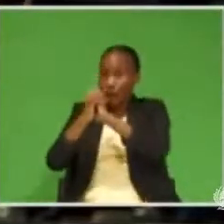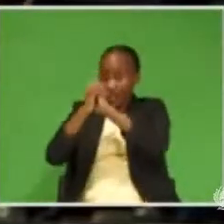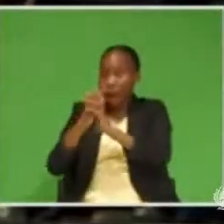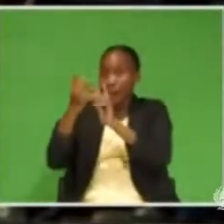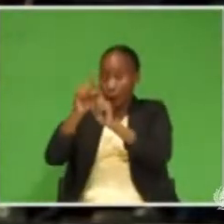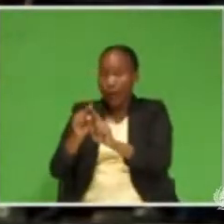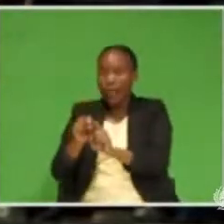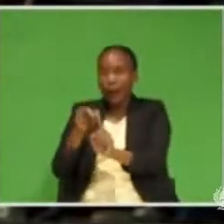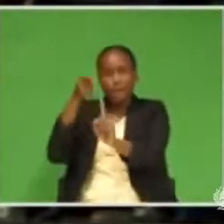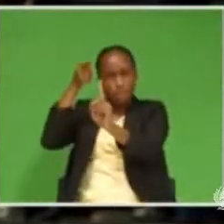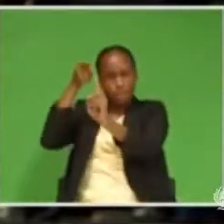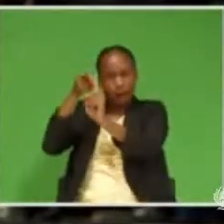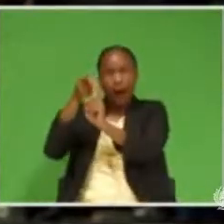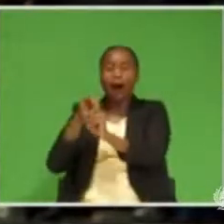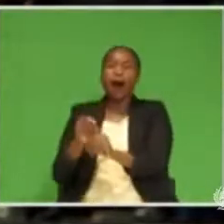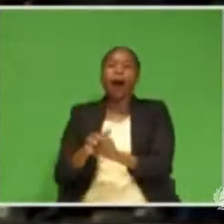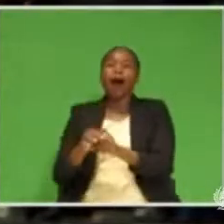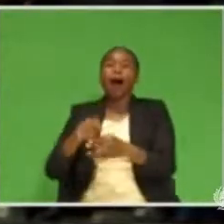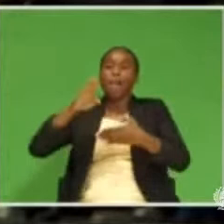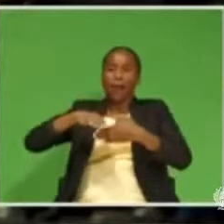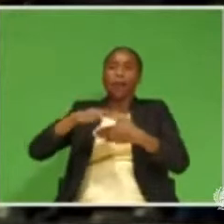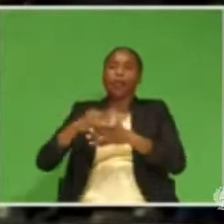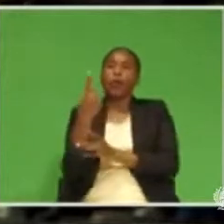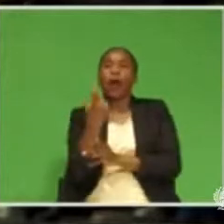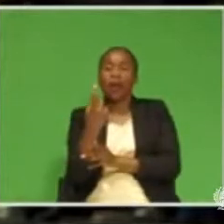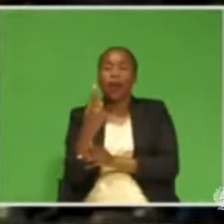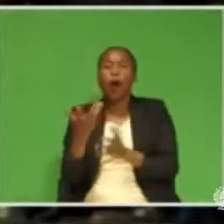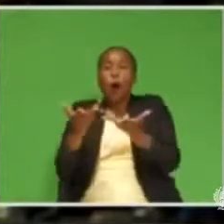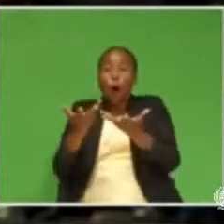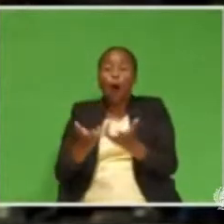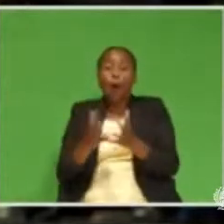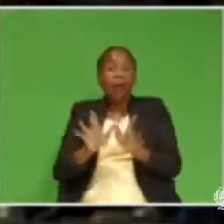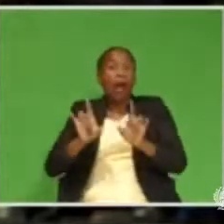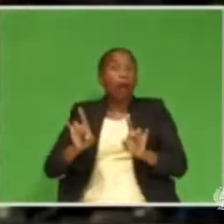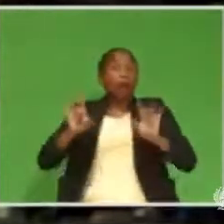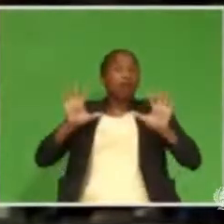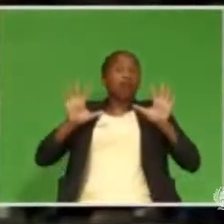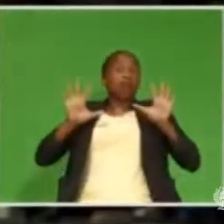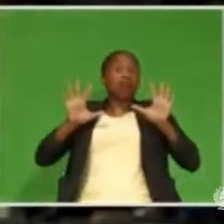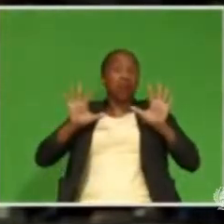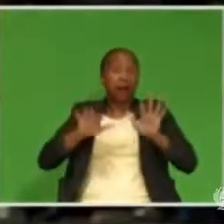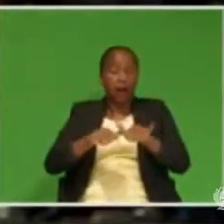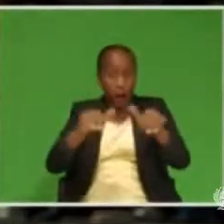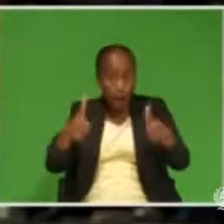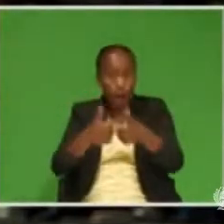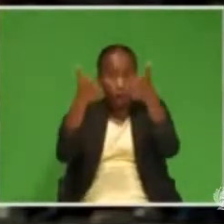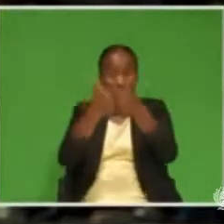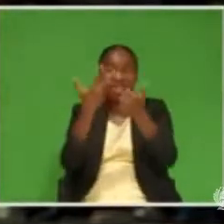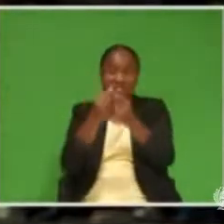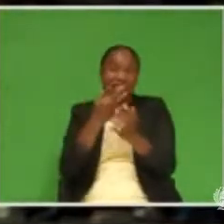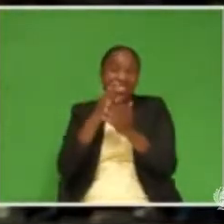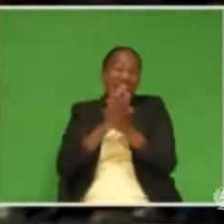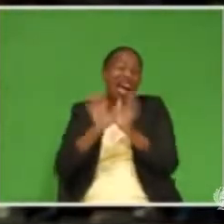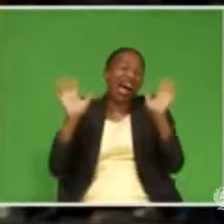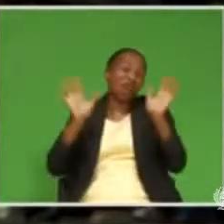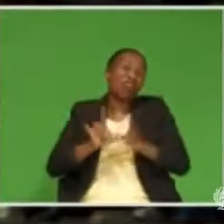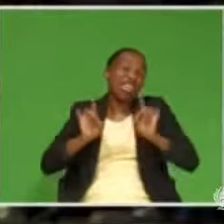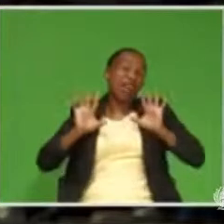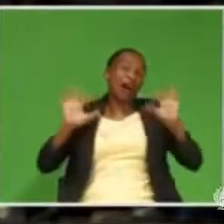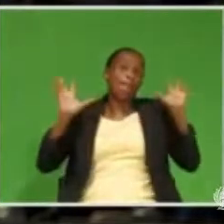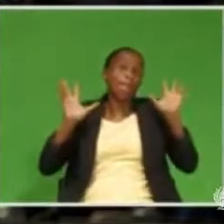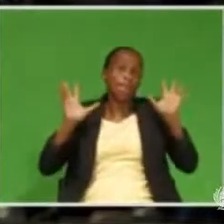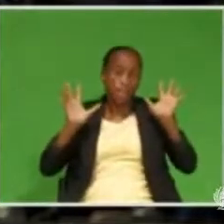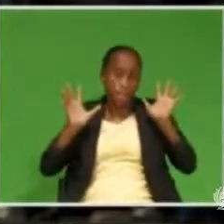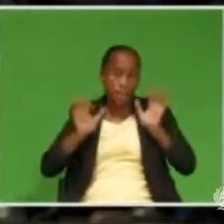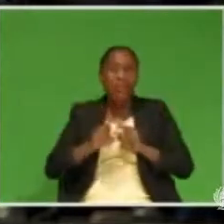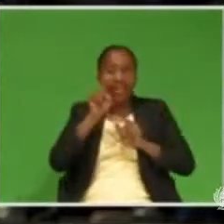common purpose, or whether they surrender to the problems before them. That is what